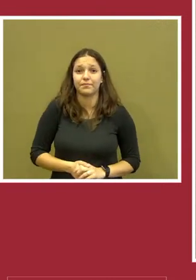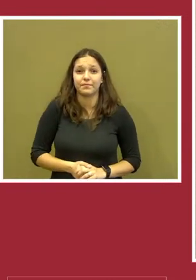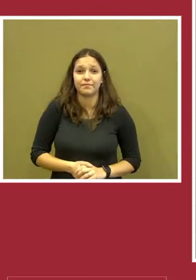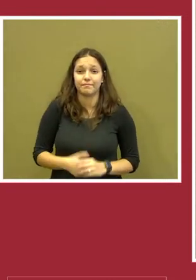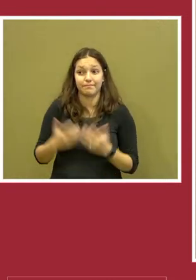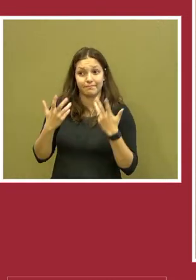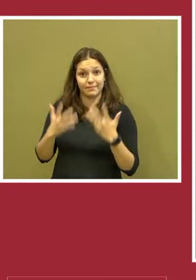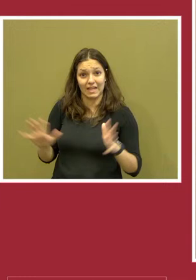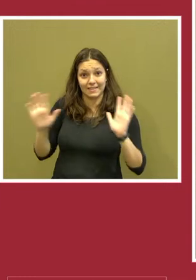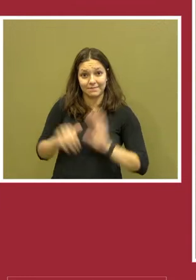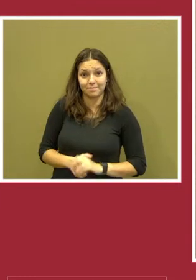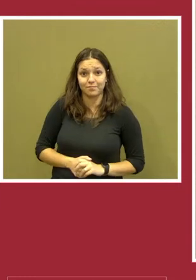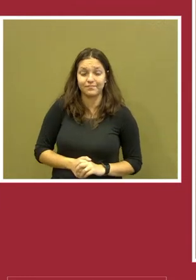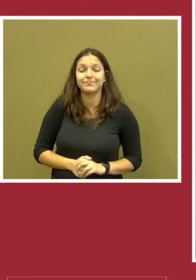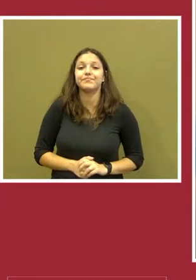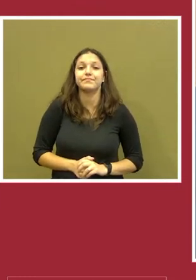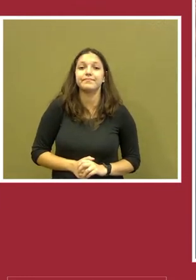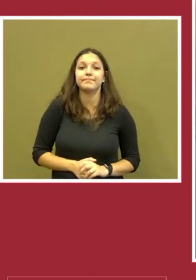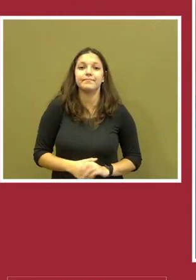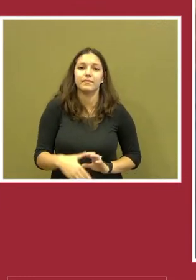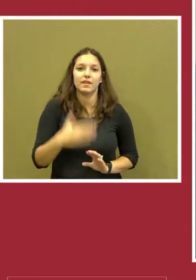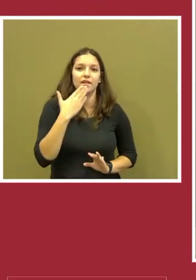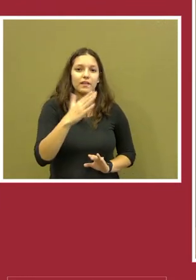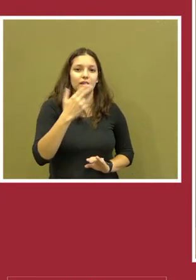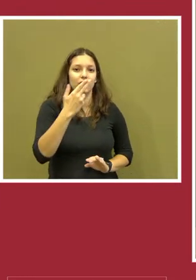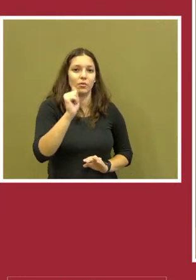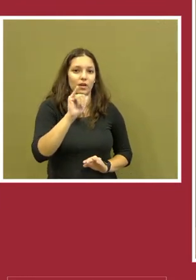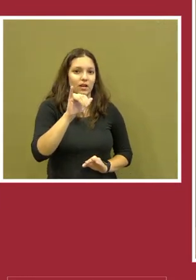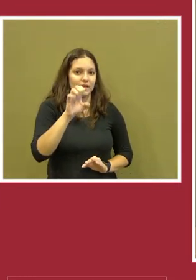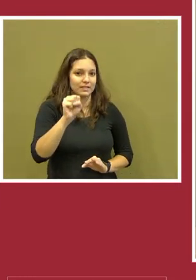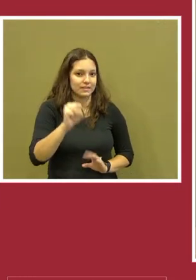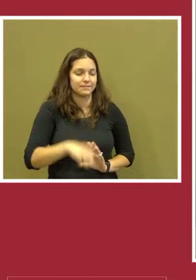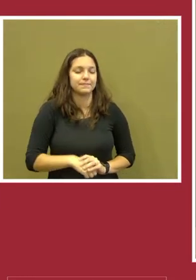That's it. Thank you, Mr. Hayes.